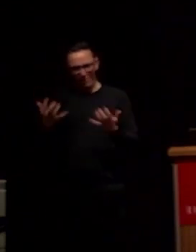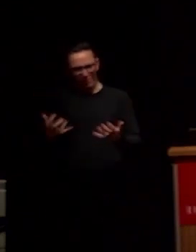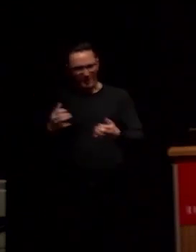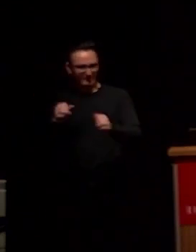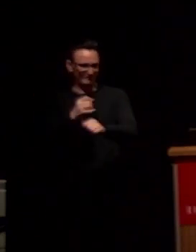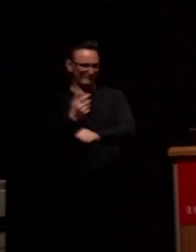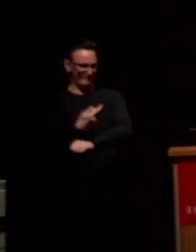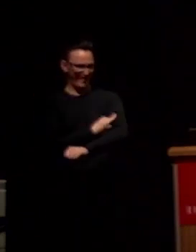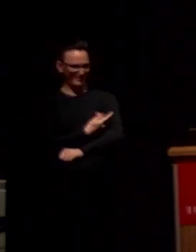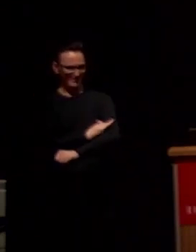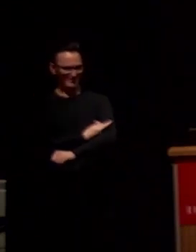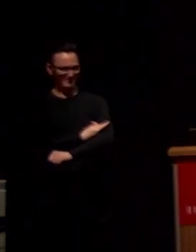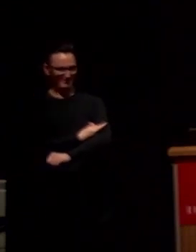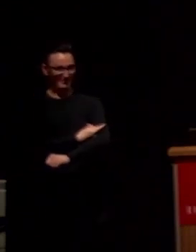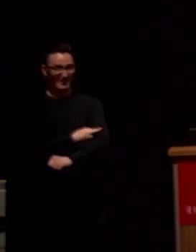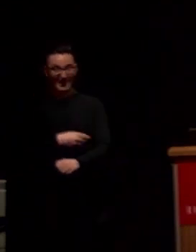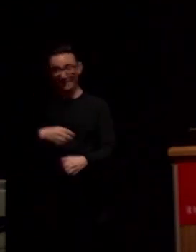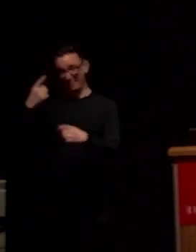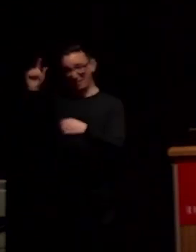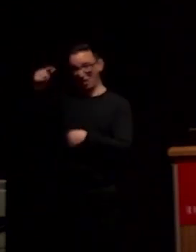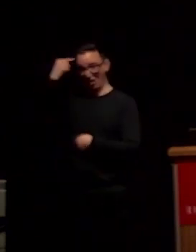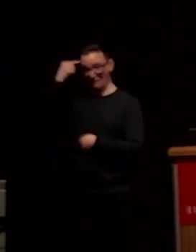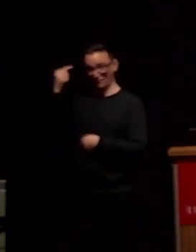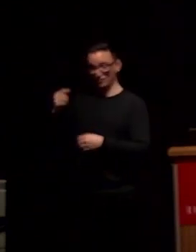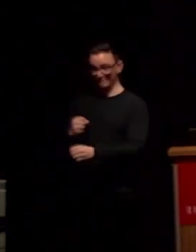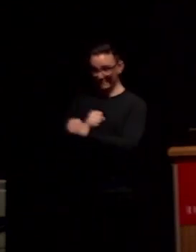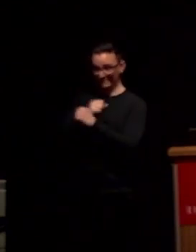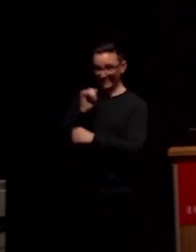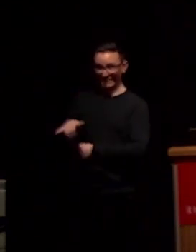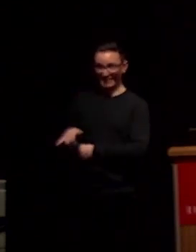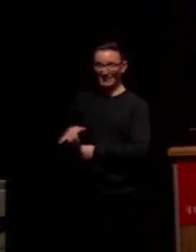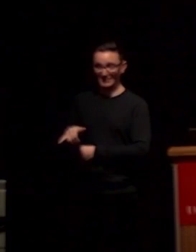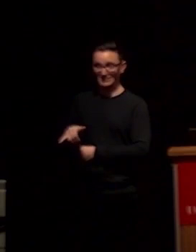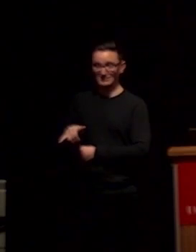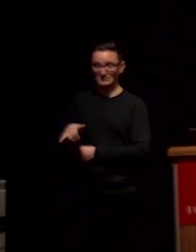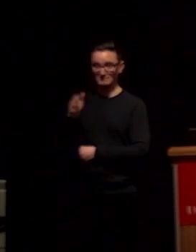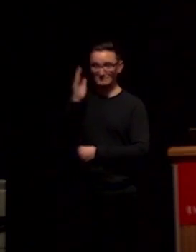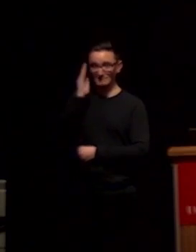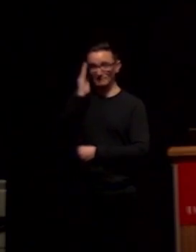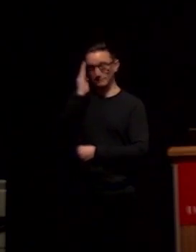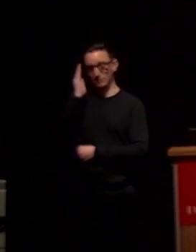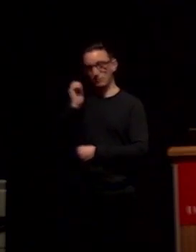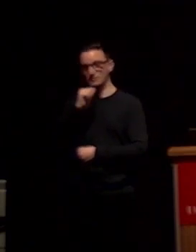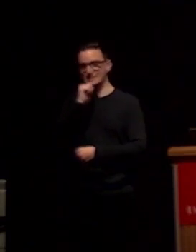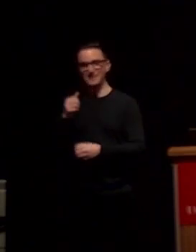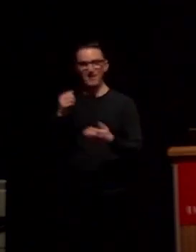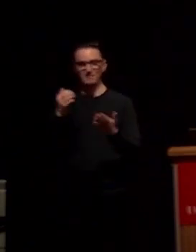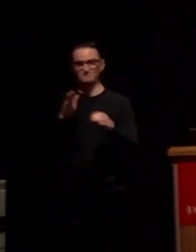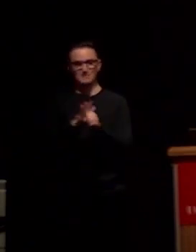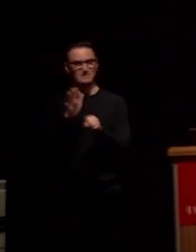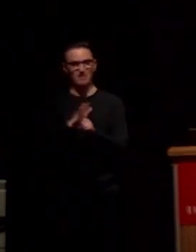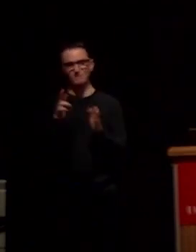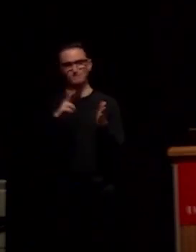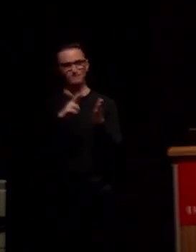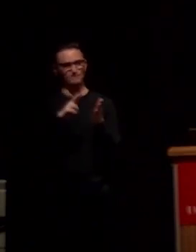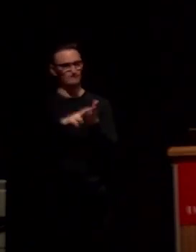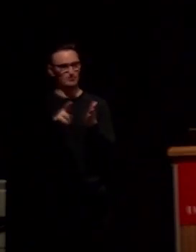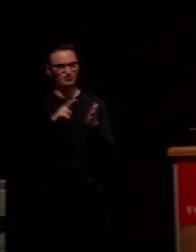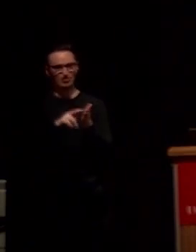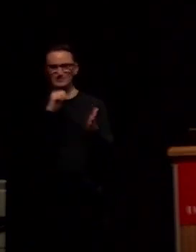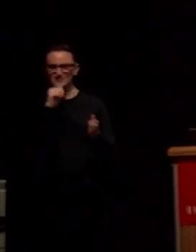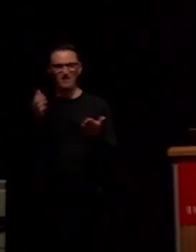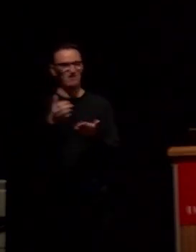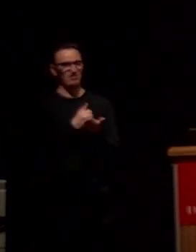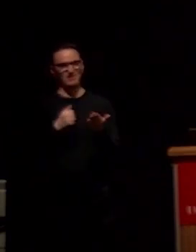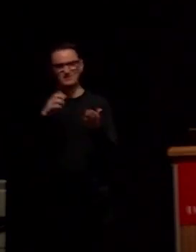The governor and the health commissioner defended it. So it's not easy, but I think there is not enough research and we're not collecting enough